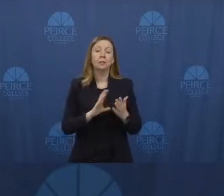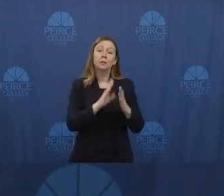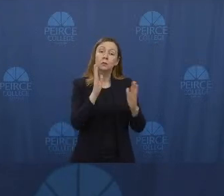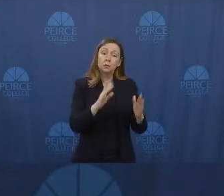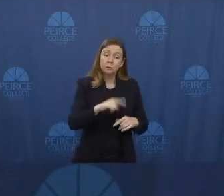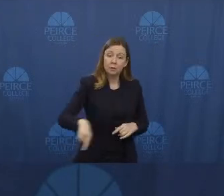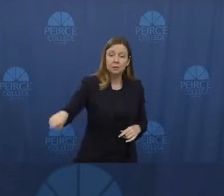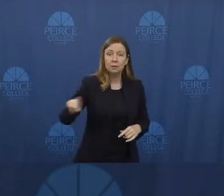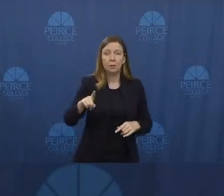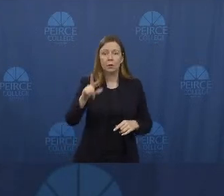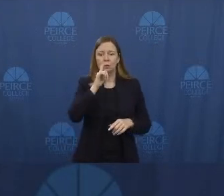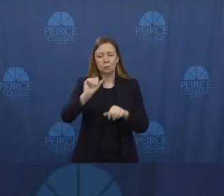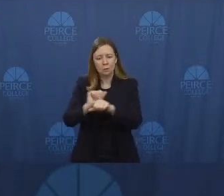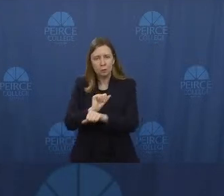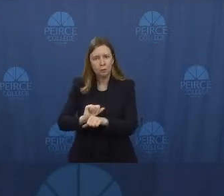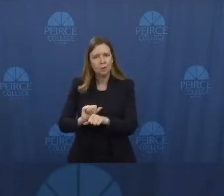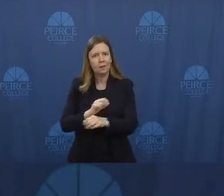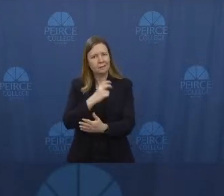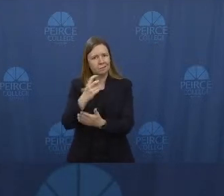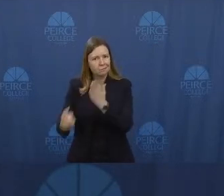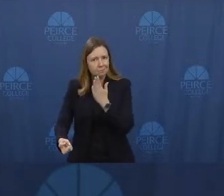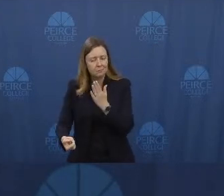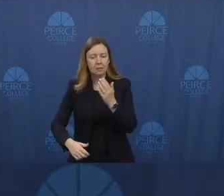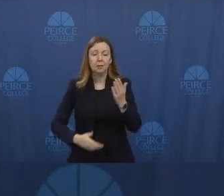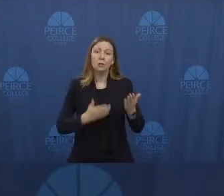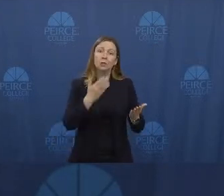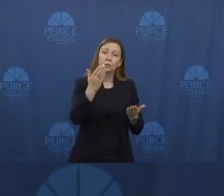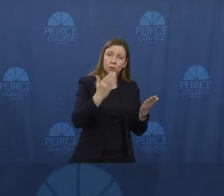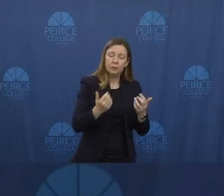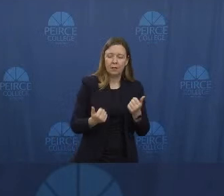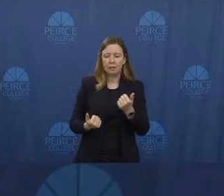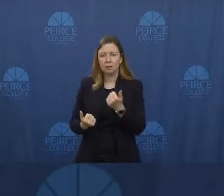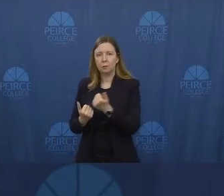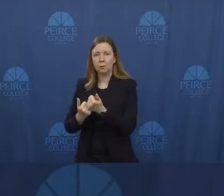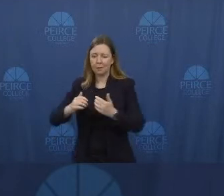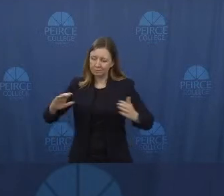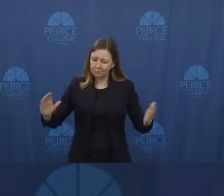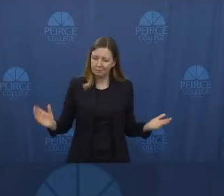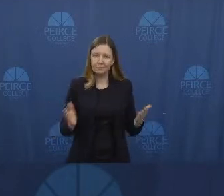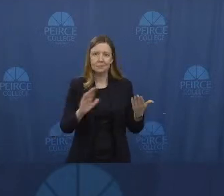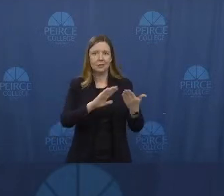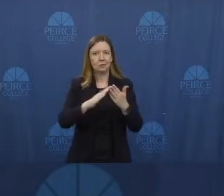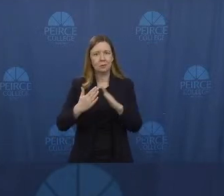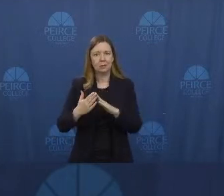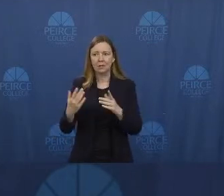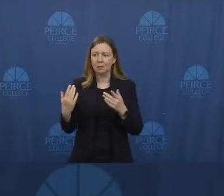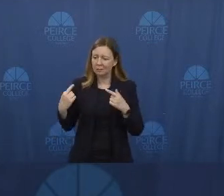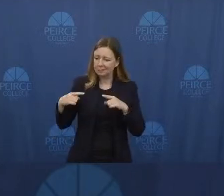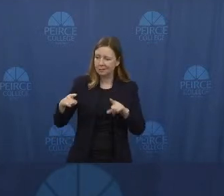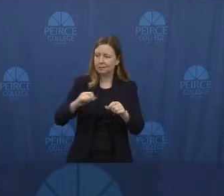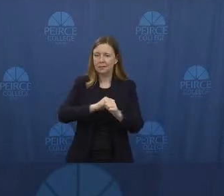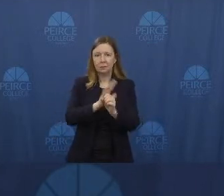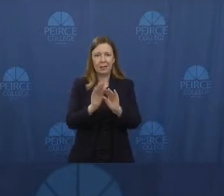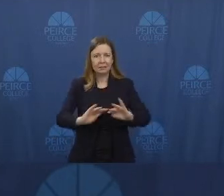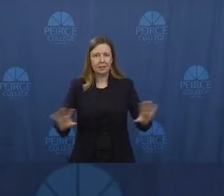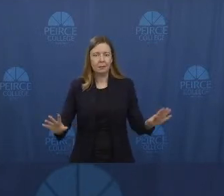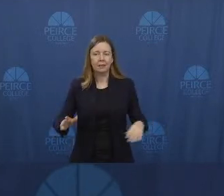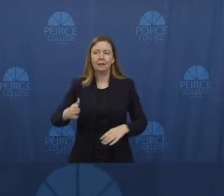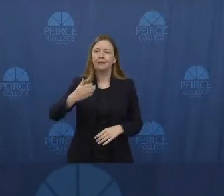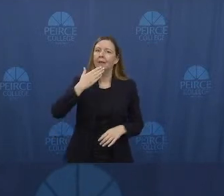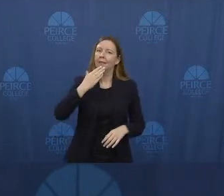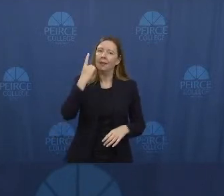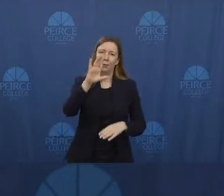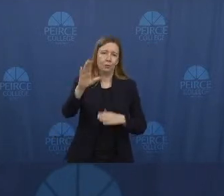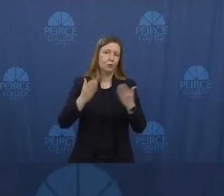those who are on the front lines serving, supporting, and uplifting our communities through this pandemic, thank you for